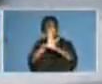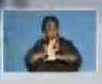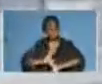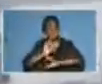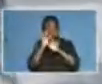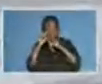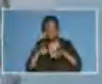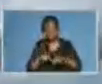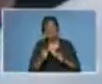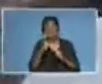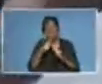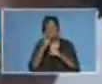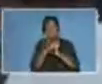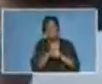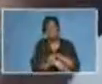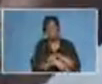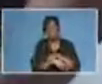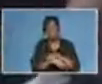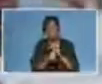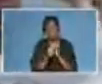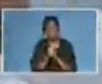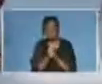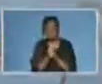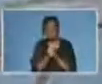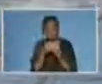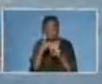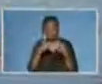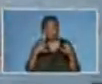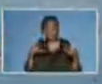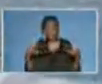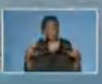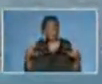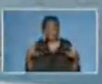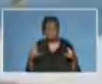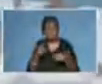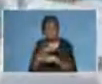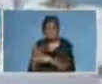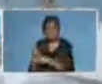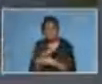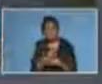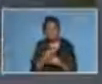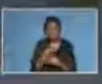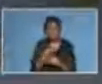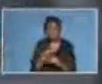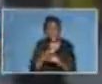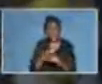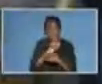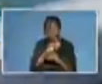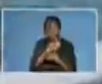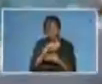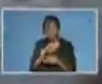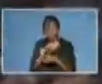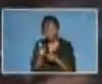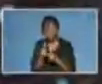The first drop was located. Lines were distributed. And baits were loaded